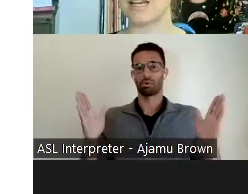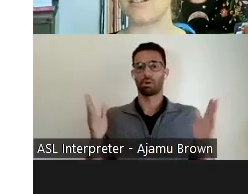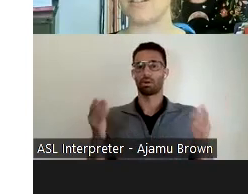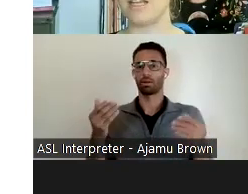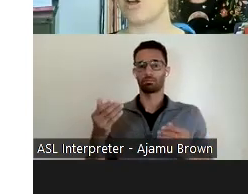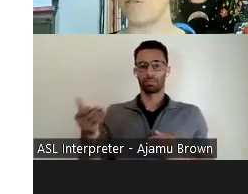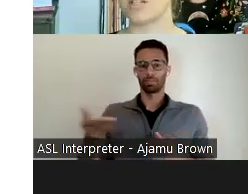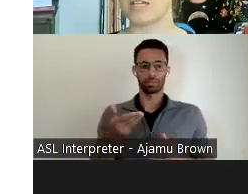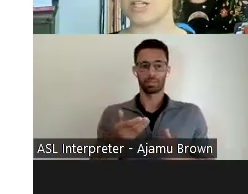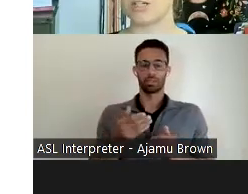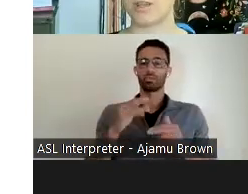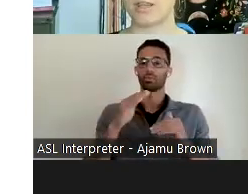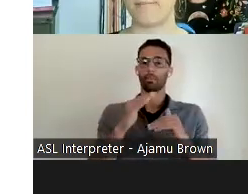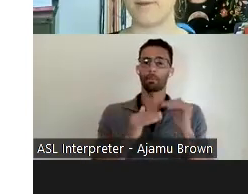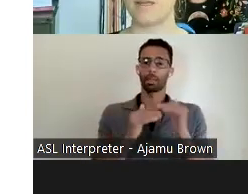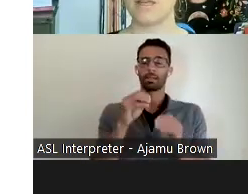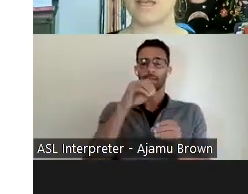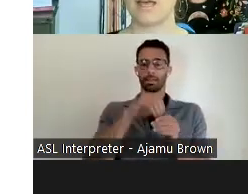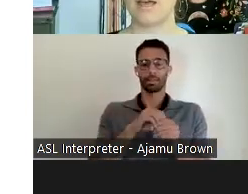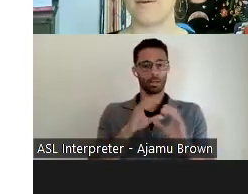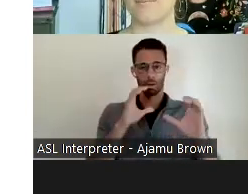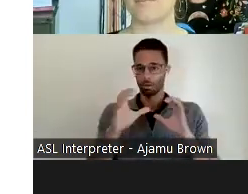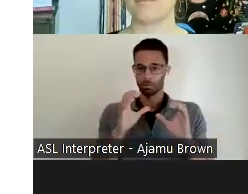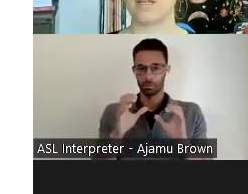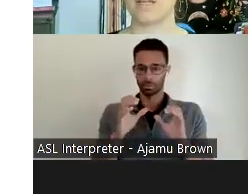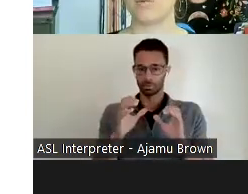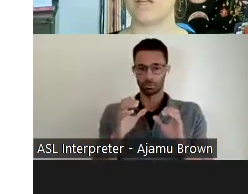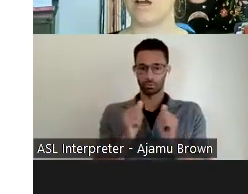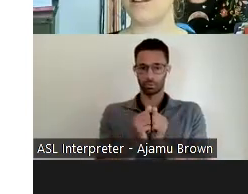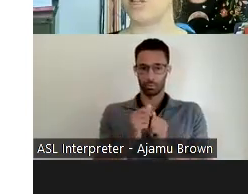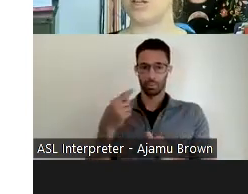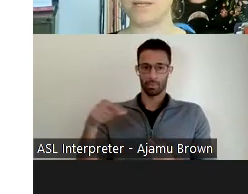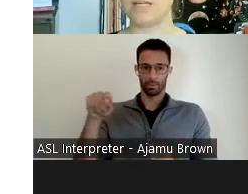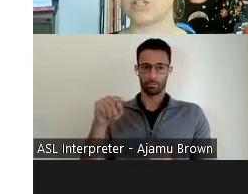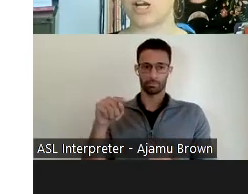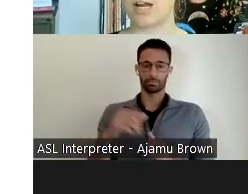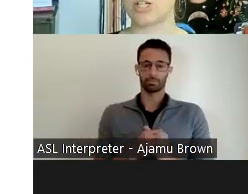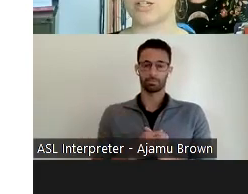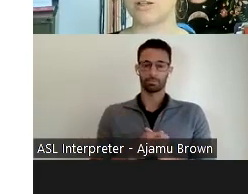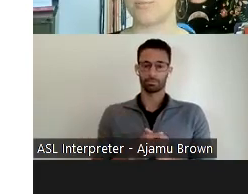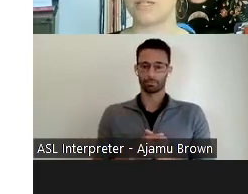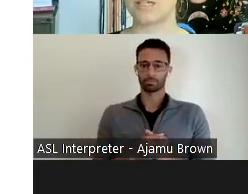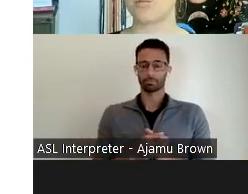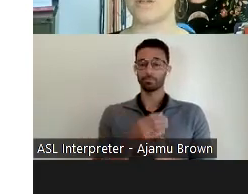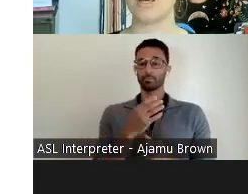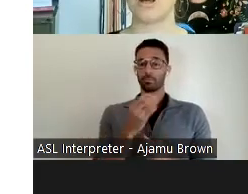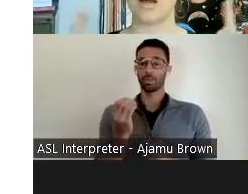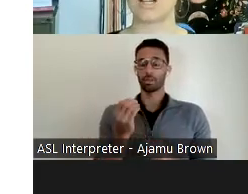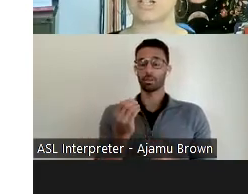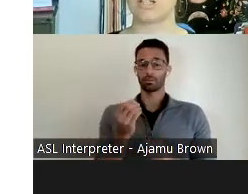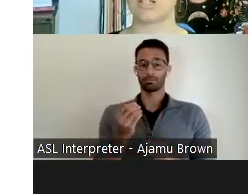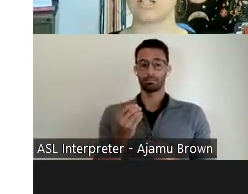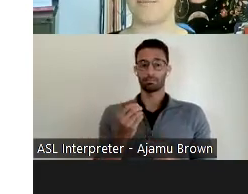it kind of in conversation with them. And we got immediate traction because we